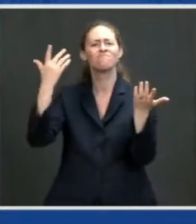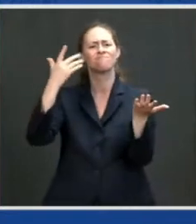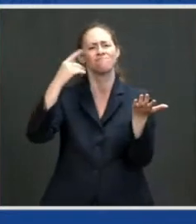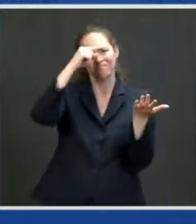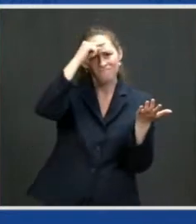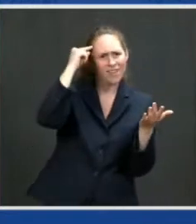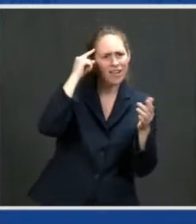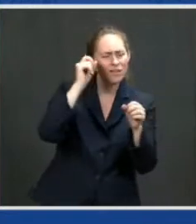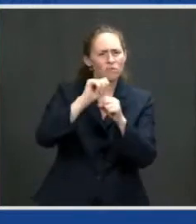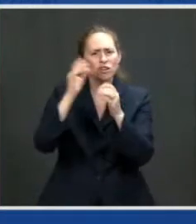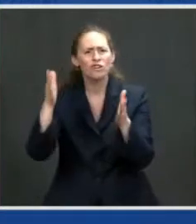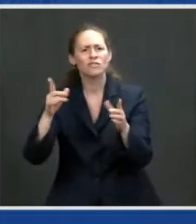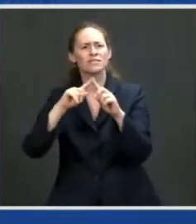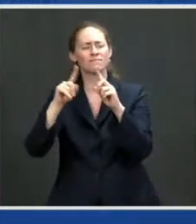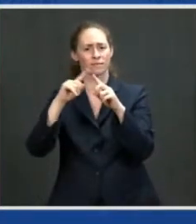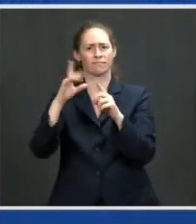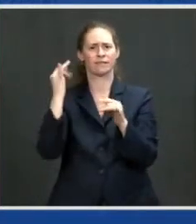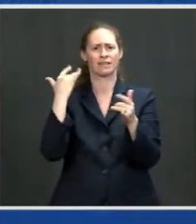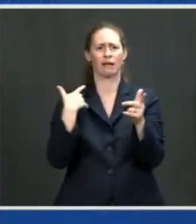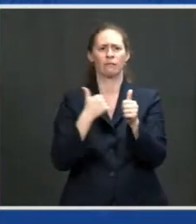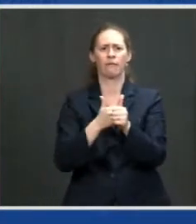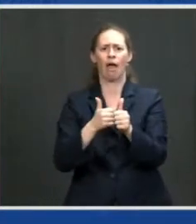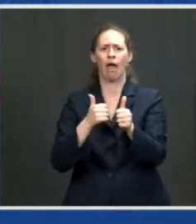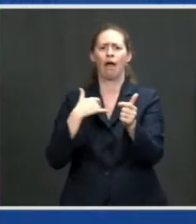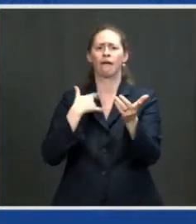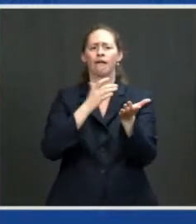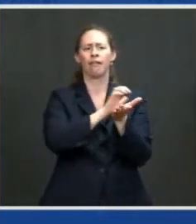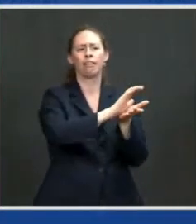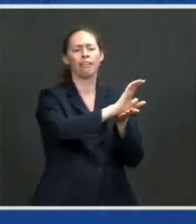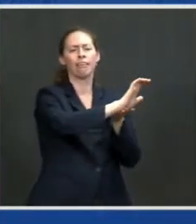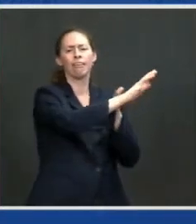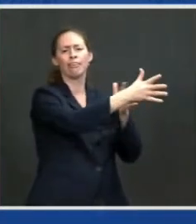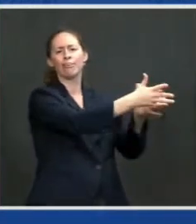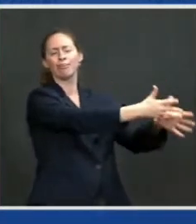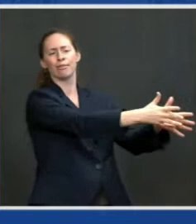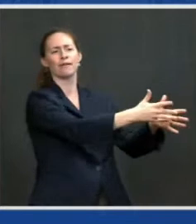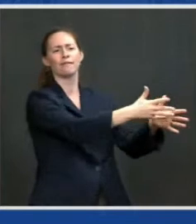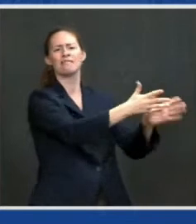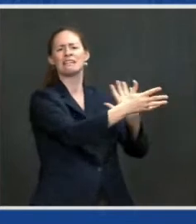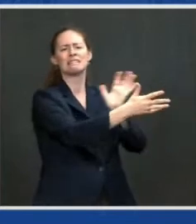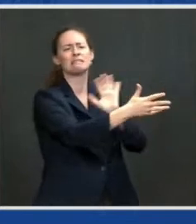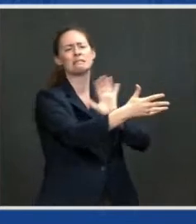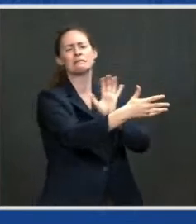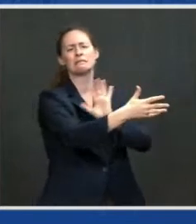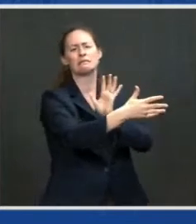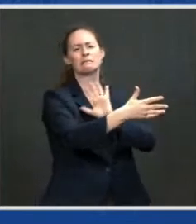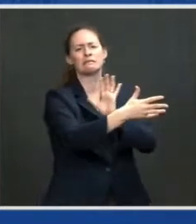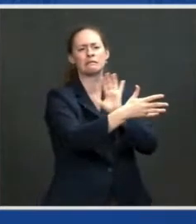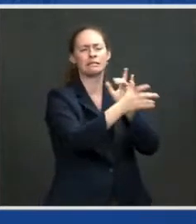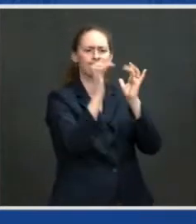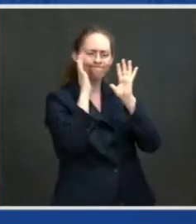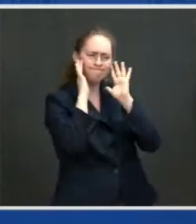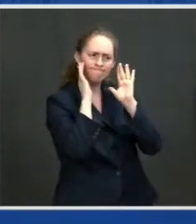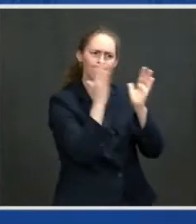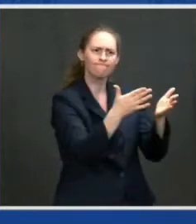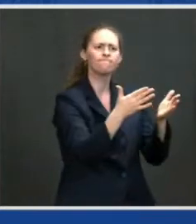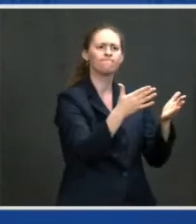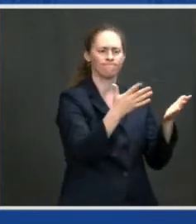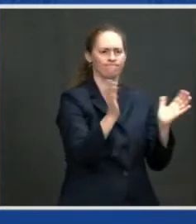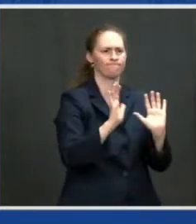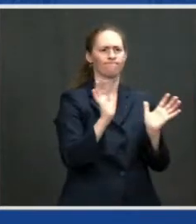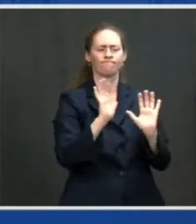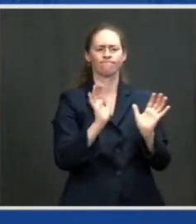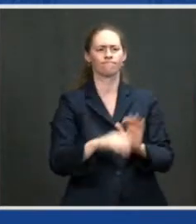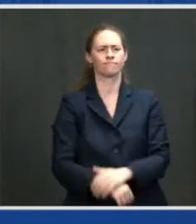when the labor market never tightened up enough. Look, this isn't just good for individual workers.